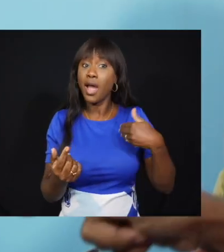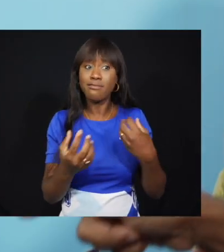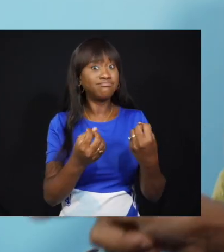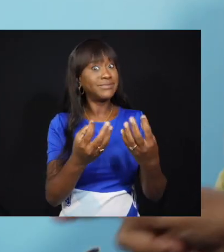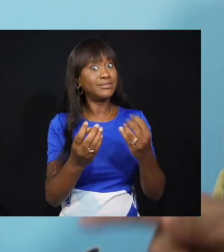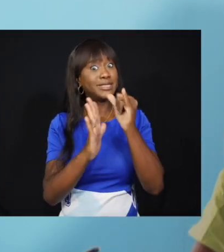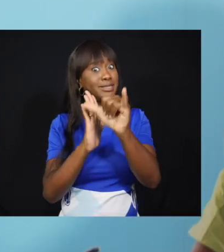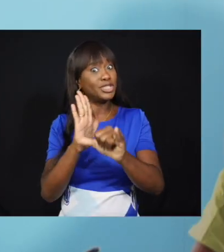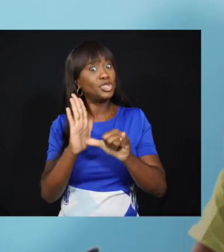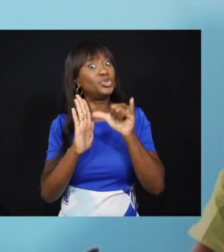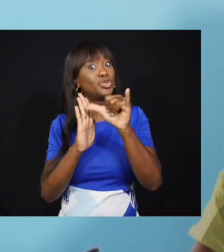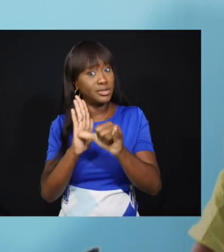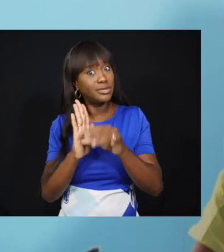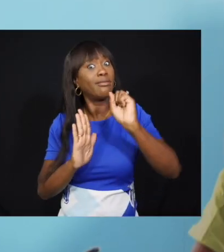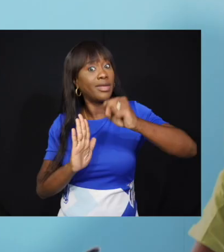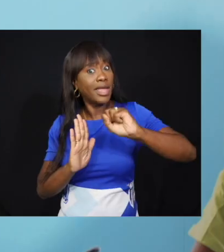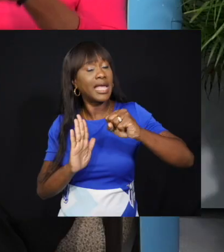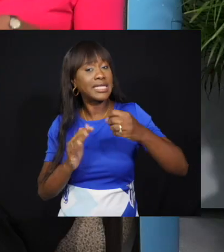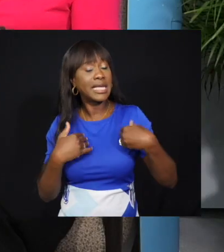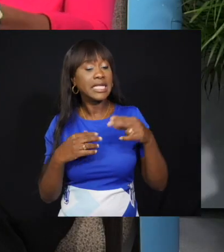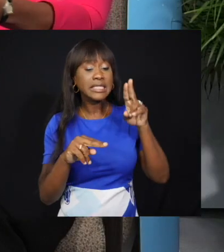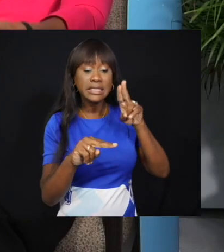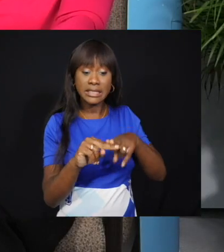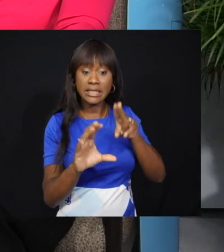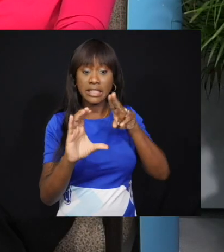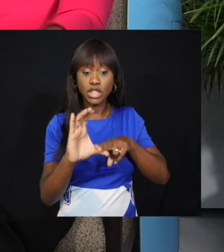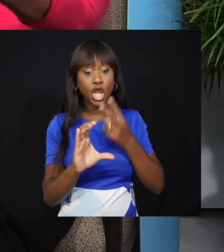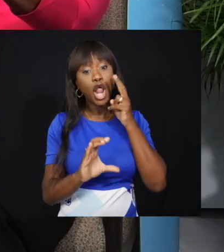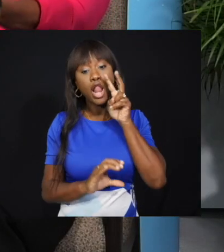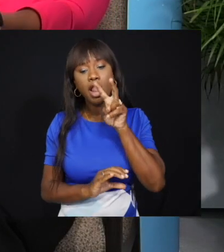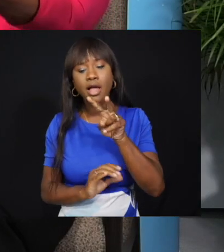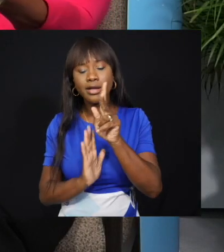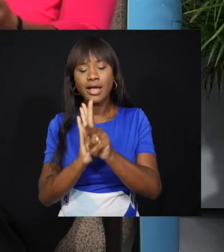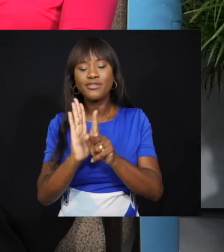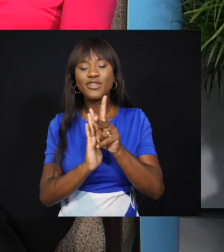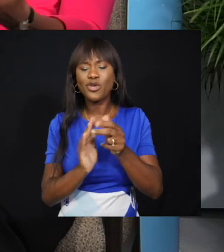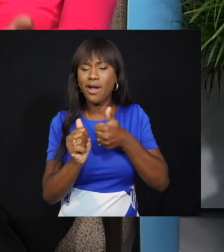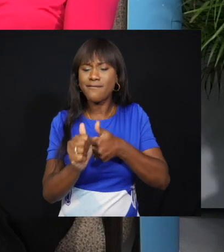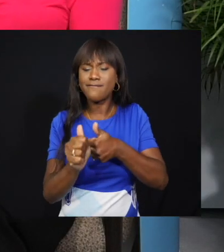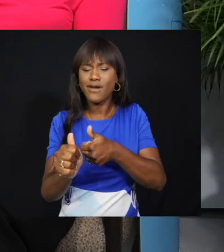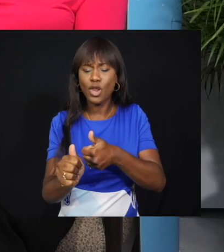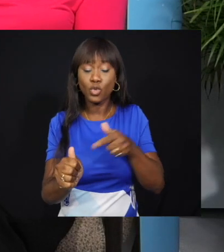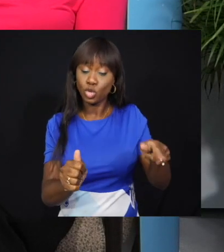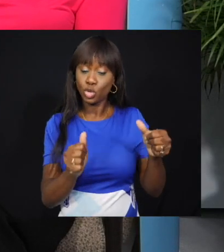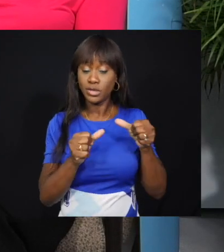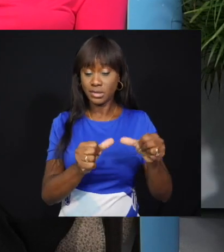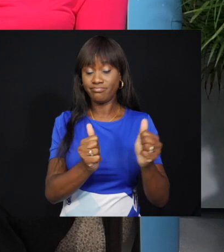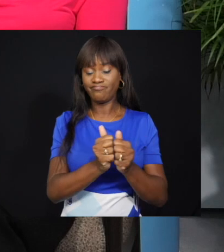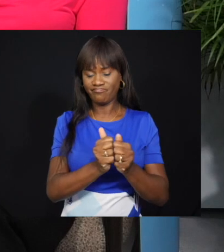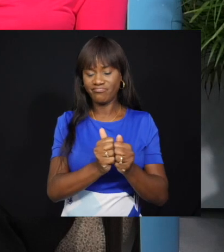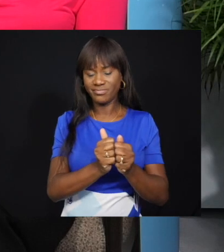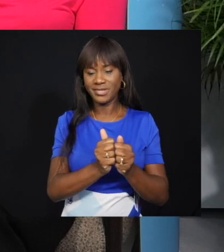that also on online. YouTube. Yeah. So you have that where they could sit in a chair, look at what is happening and do it, and you stay with